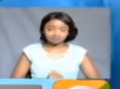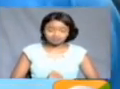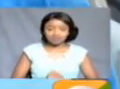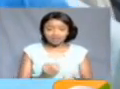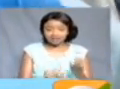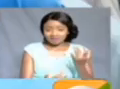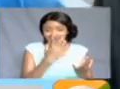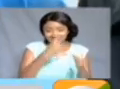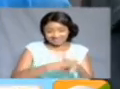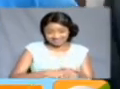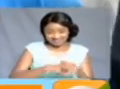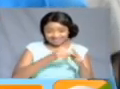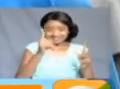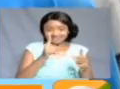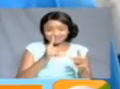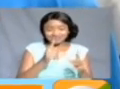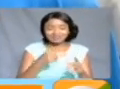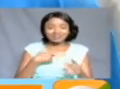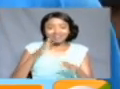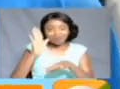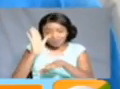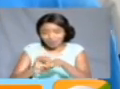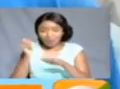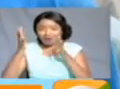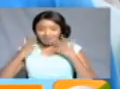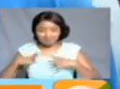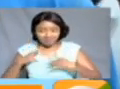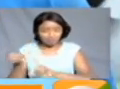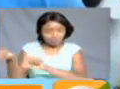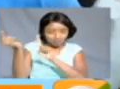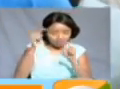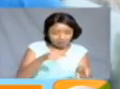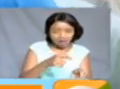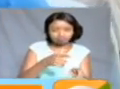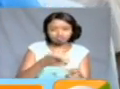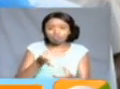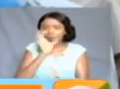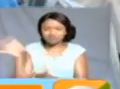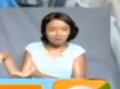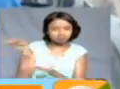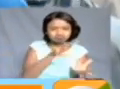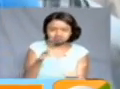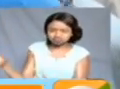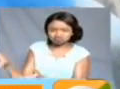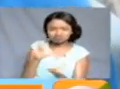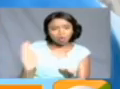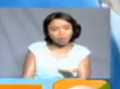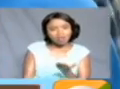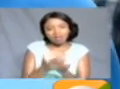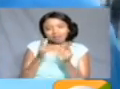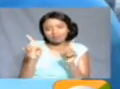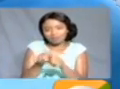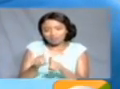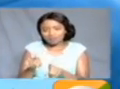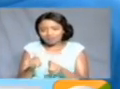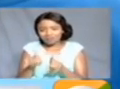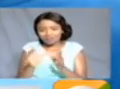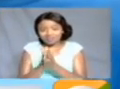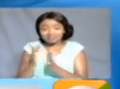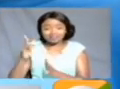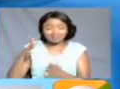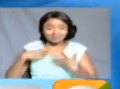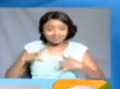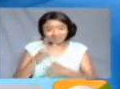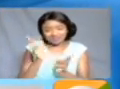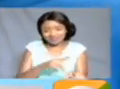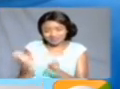tukapigia firefighters, wakakuja, wakaresponda haraka, wakakuja, tukazima moto, wakizidiana na wananchi. Kuna biashara za